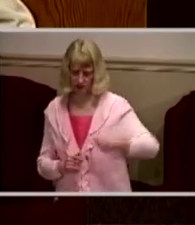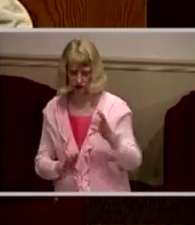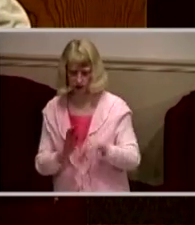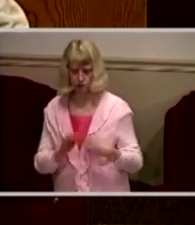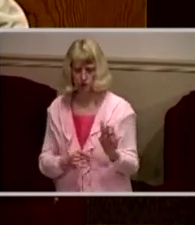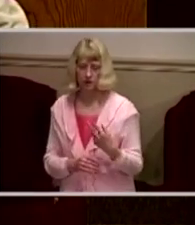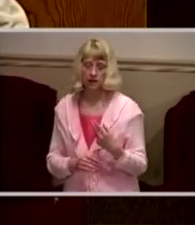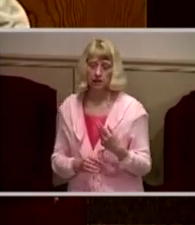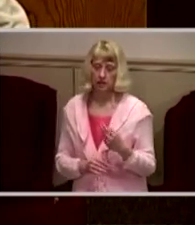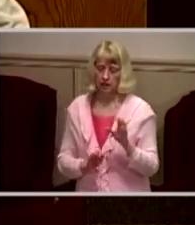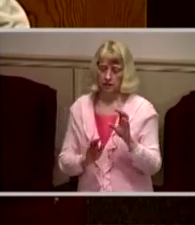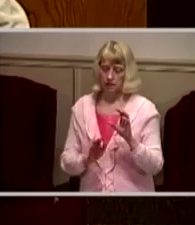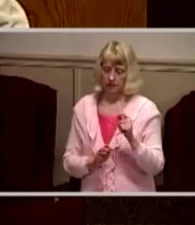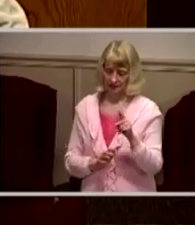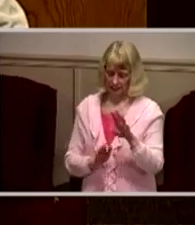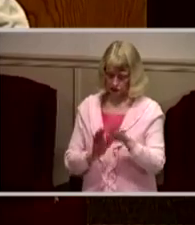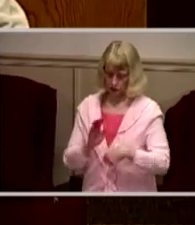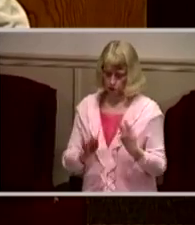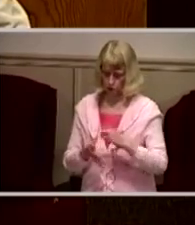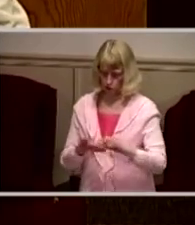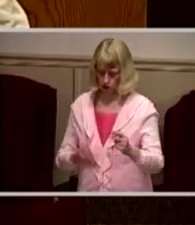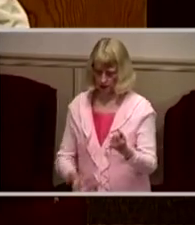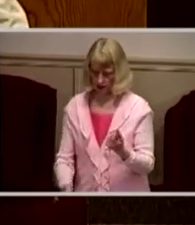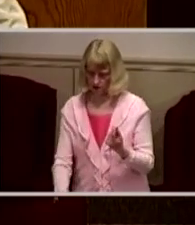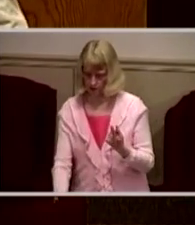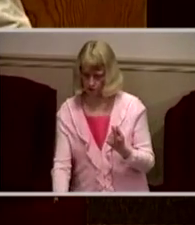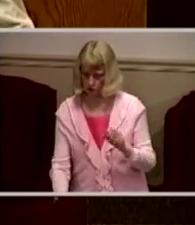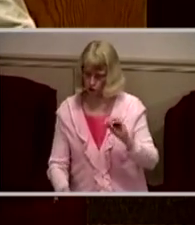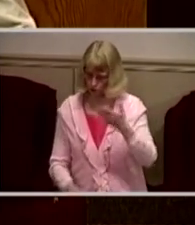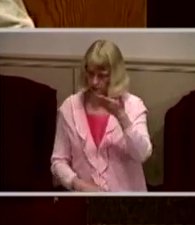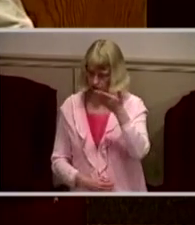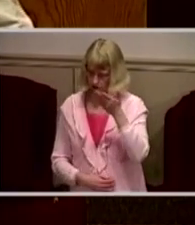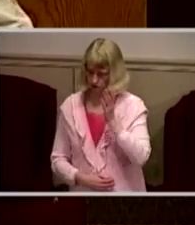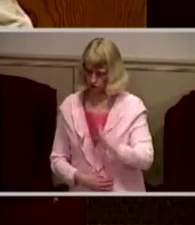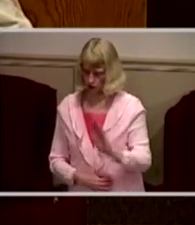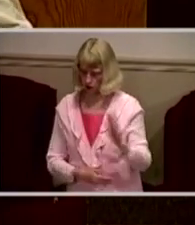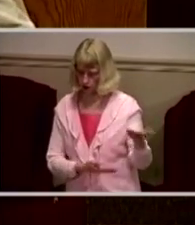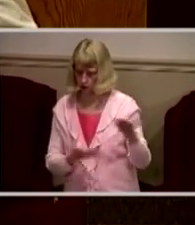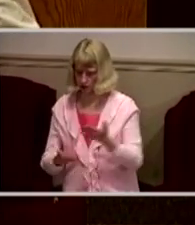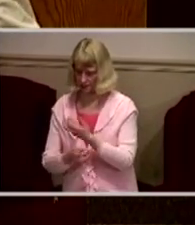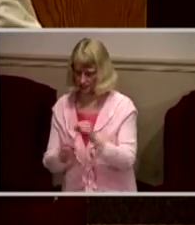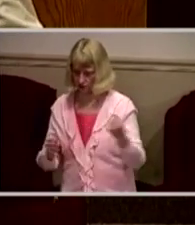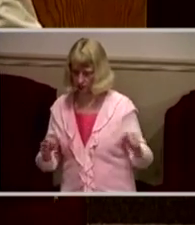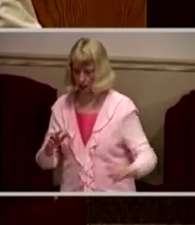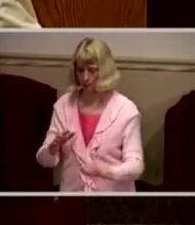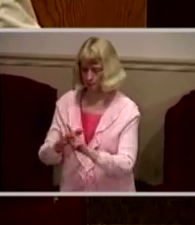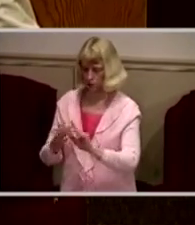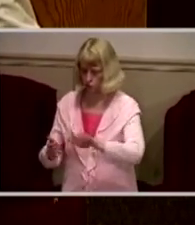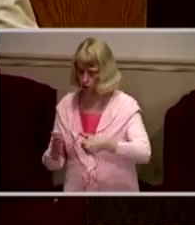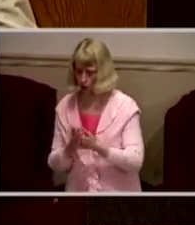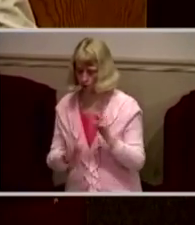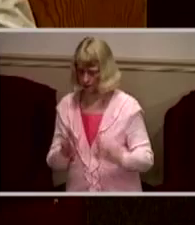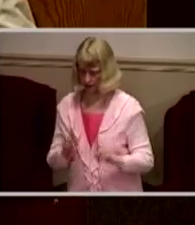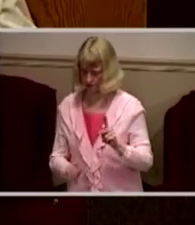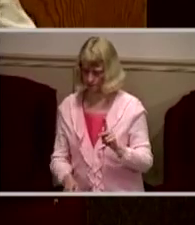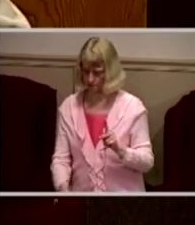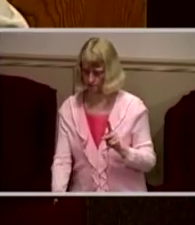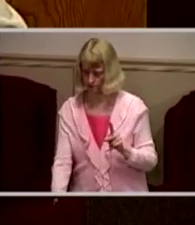Titus chapter 2, beginning with verse 11, says, for the grace of God that bringeth salvation hath appeared to all